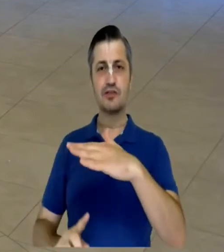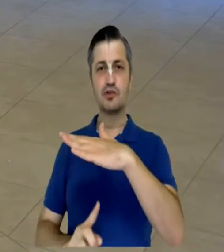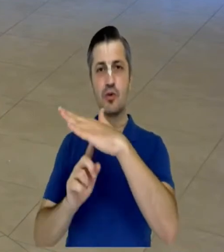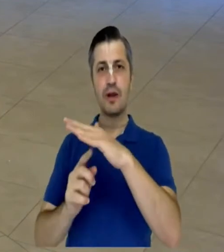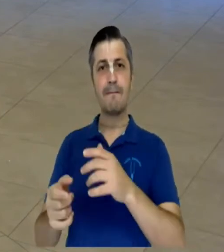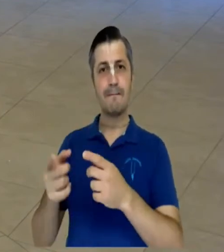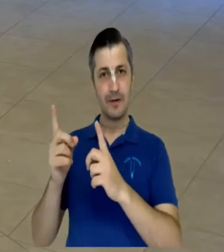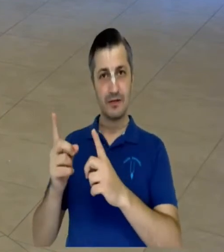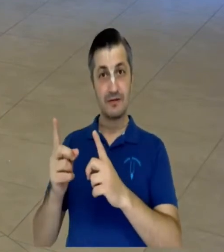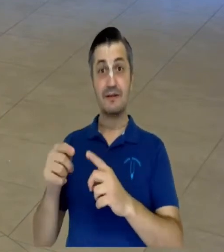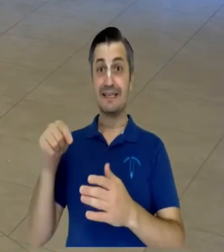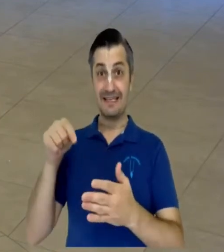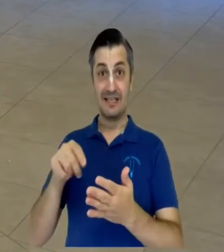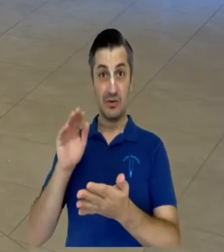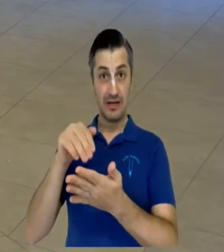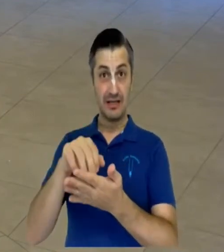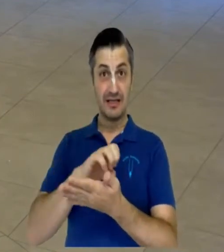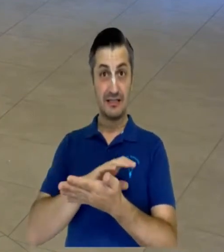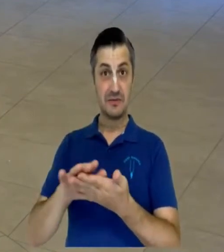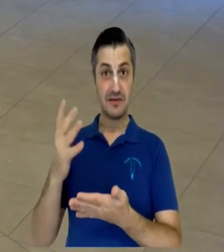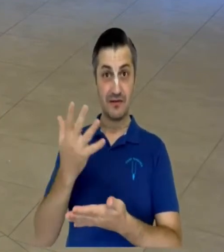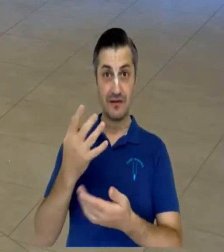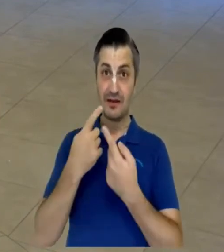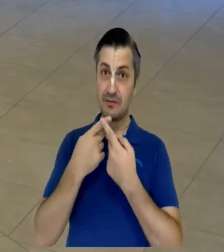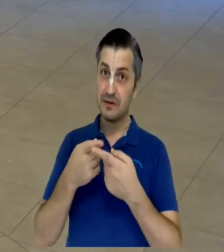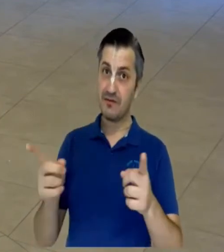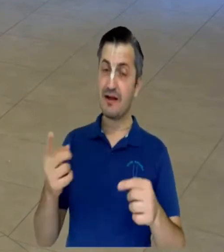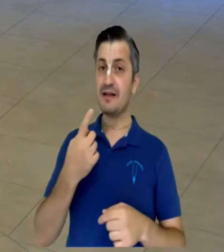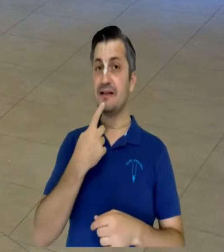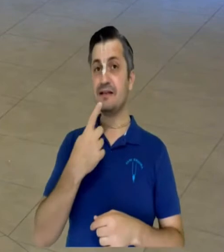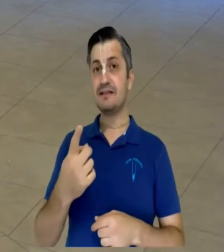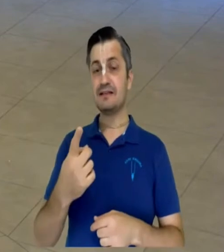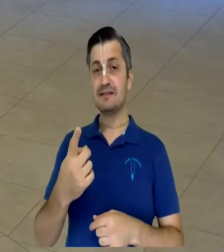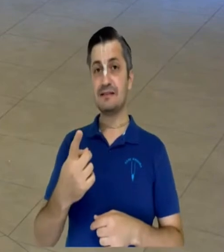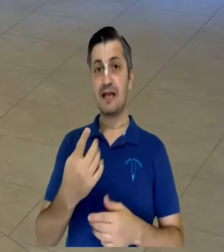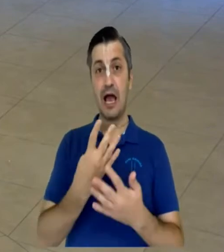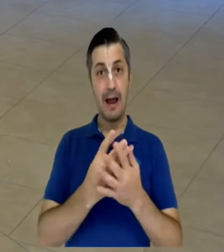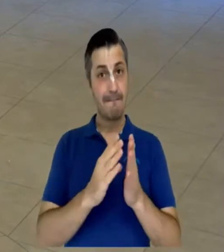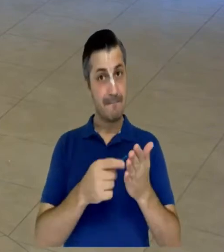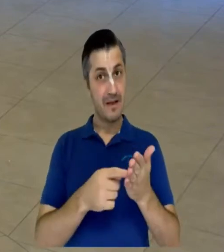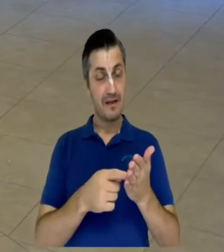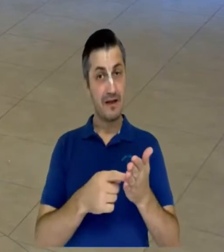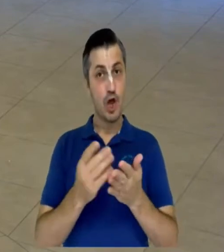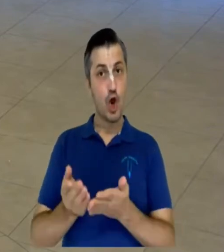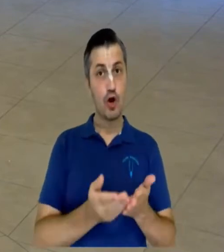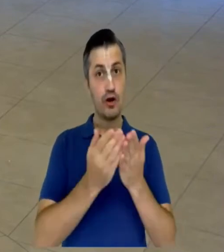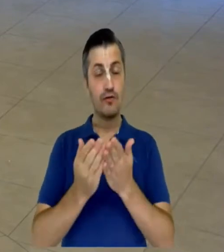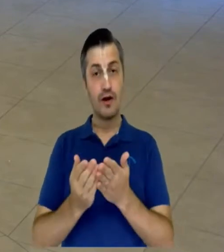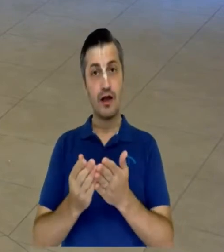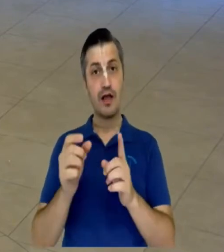proclaims that it is he who is glorified in these Vedas. So the Purusha, glorified in the Purusha